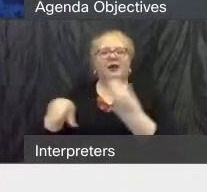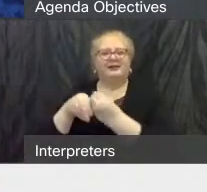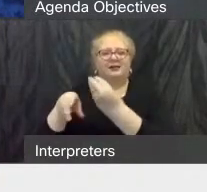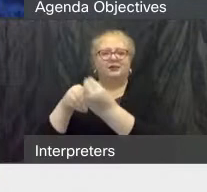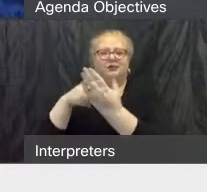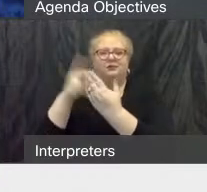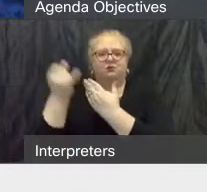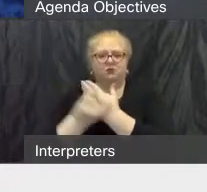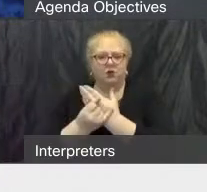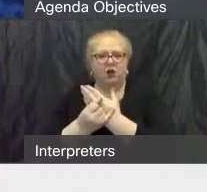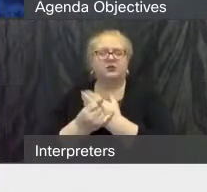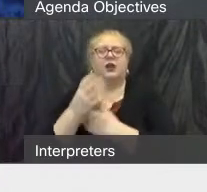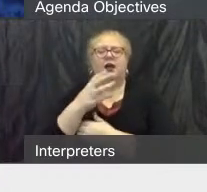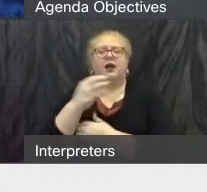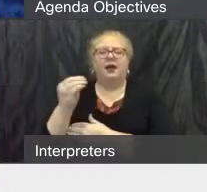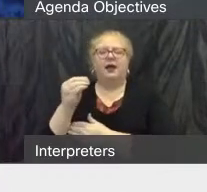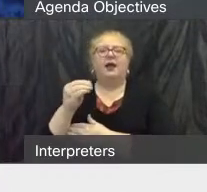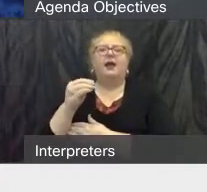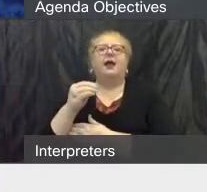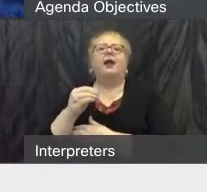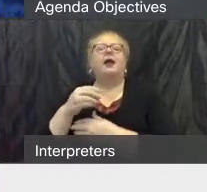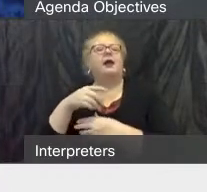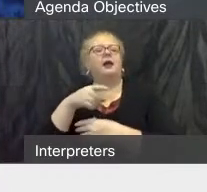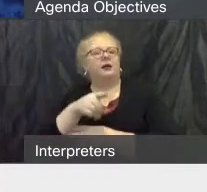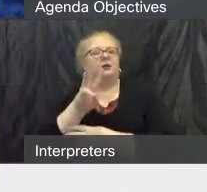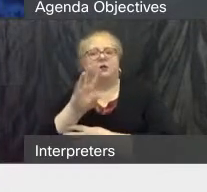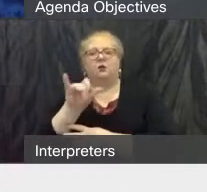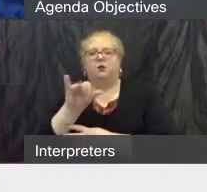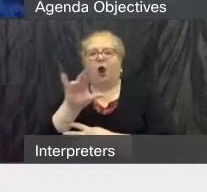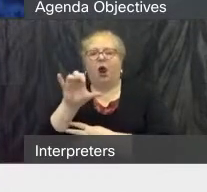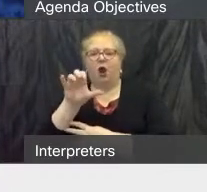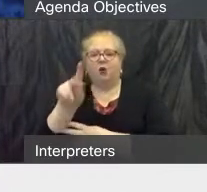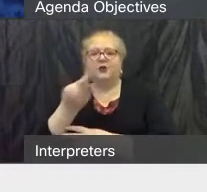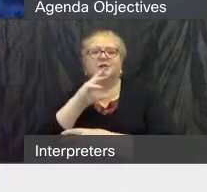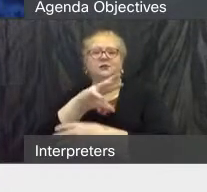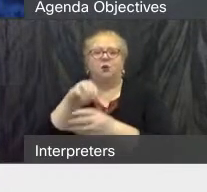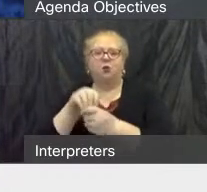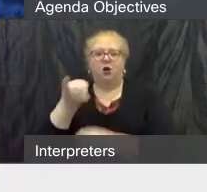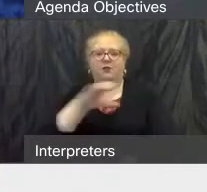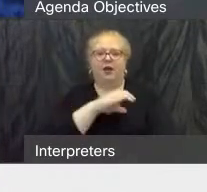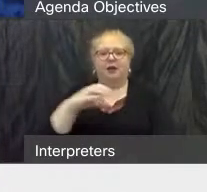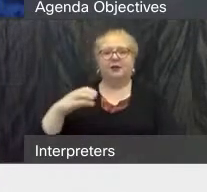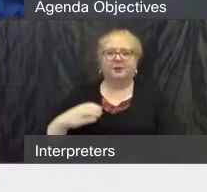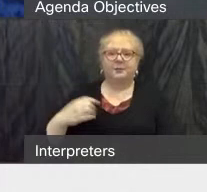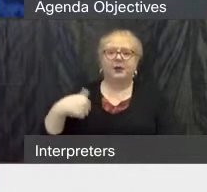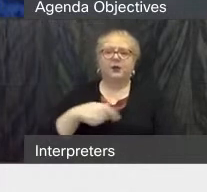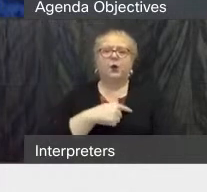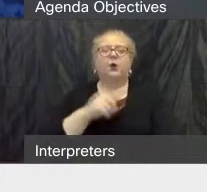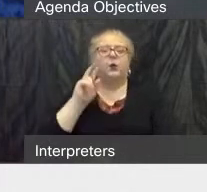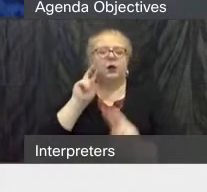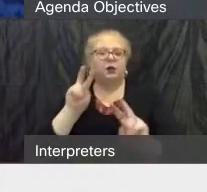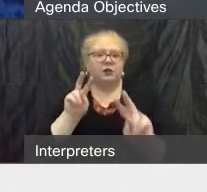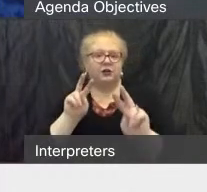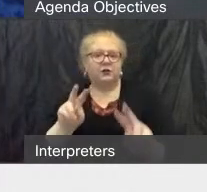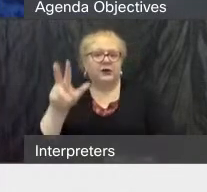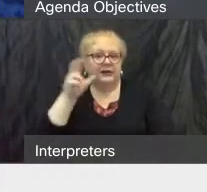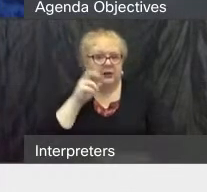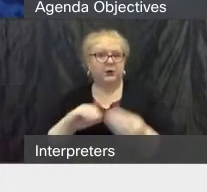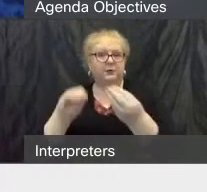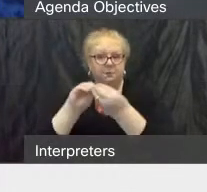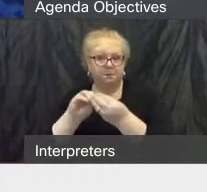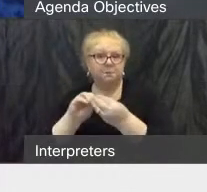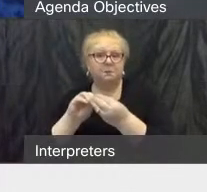is a part of that committee. We look forward to hearing from them on some additional things from that standpoint. But